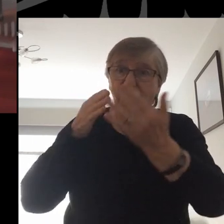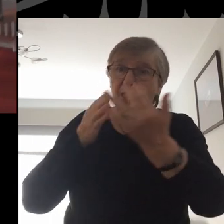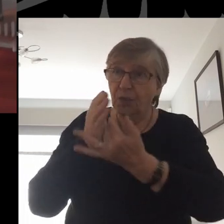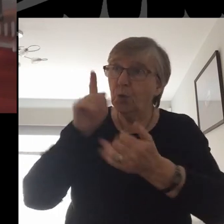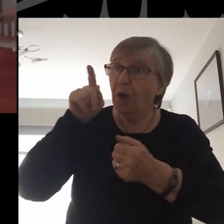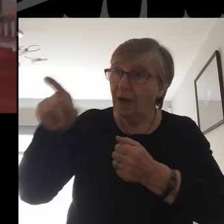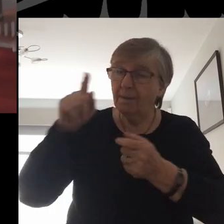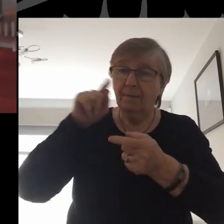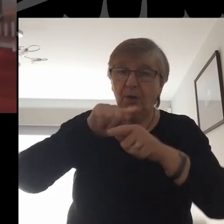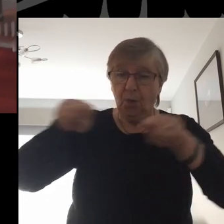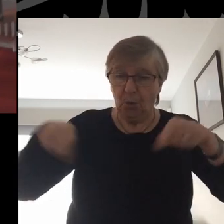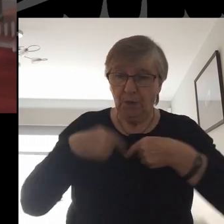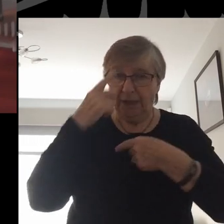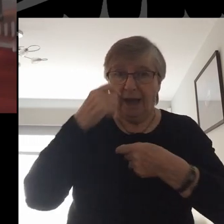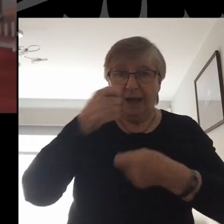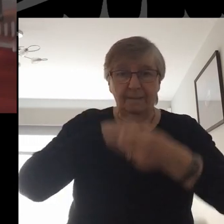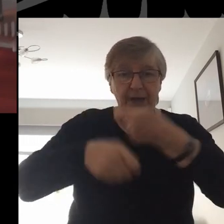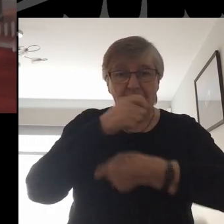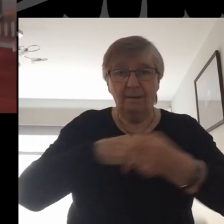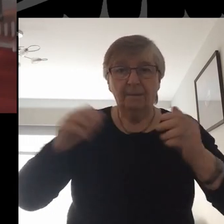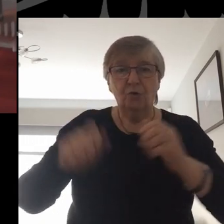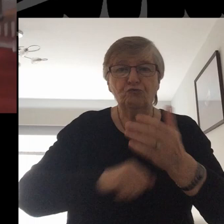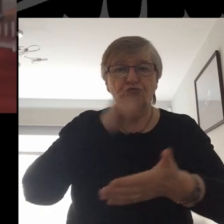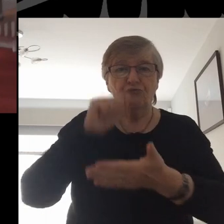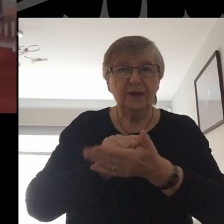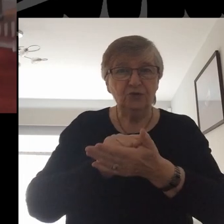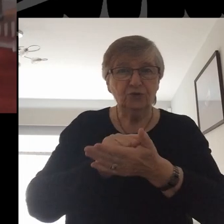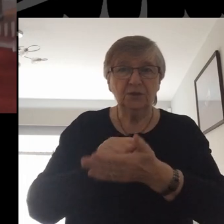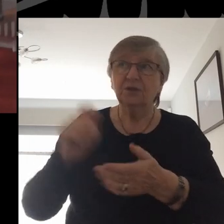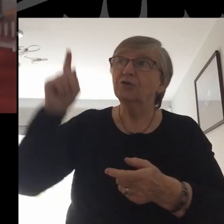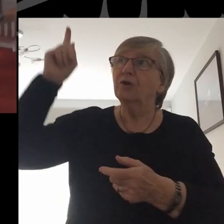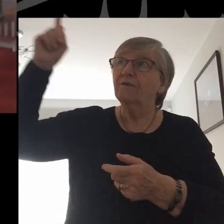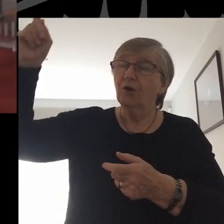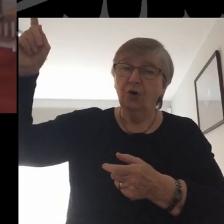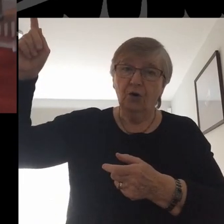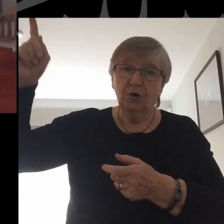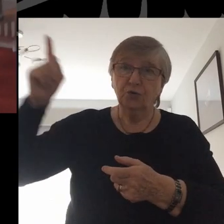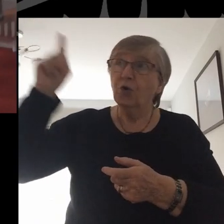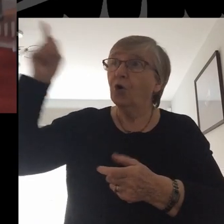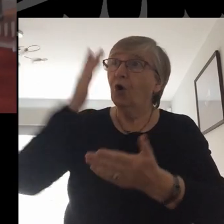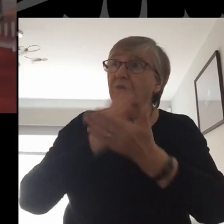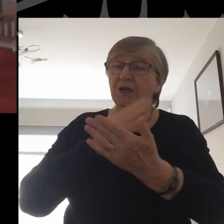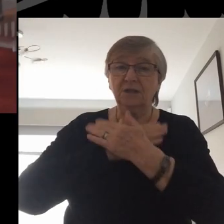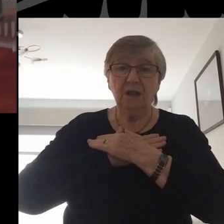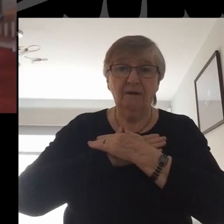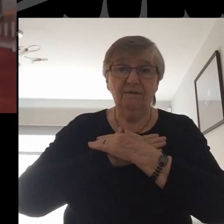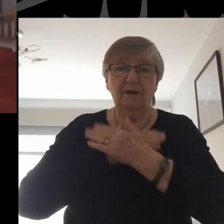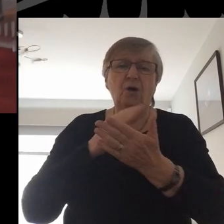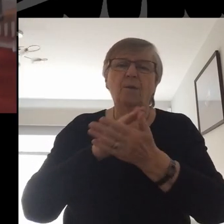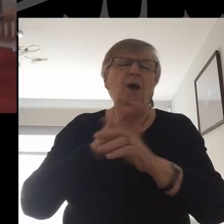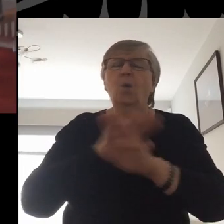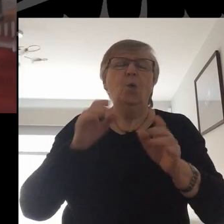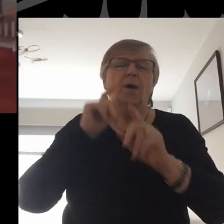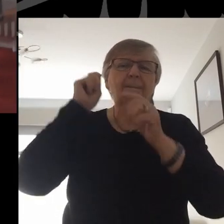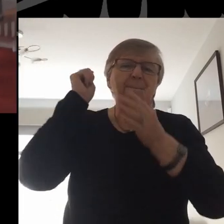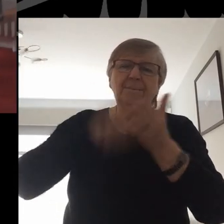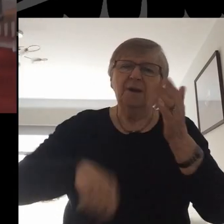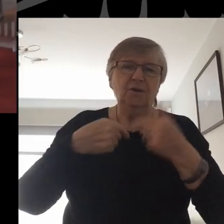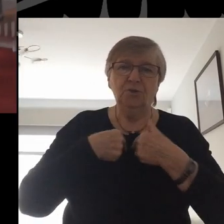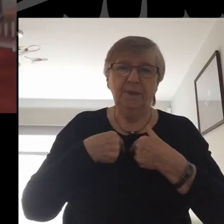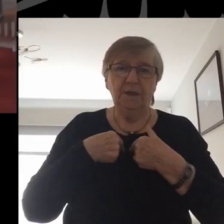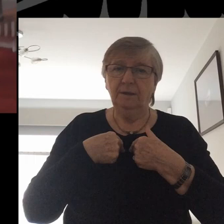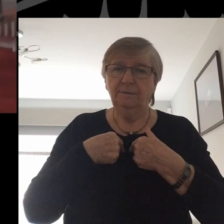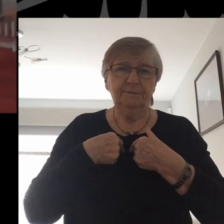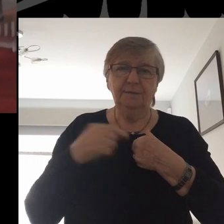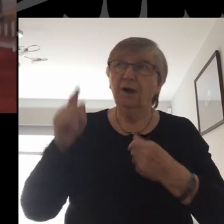the righteousness of God. And so some people might say, God is love, therefore he will not punish sin. The gospel